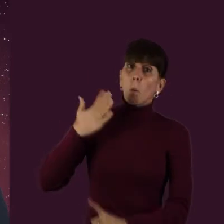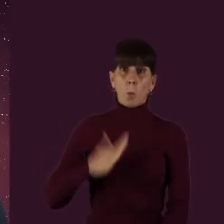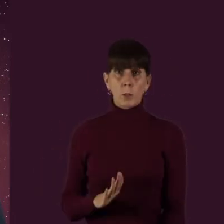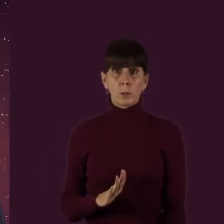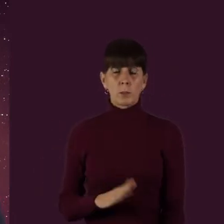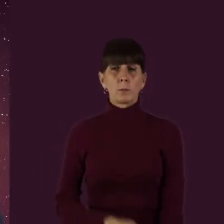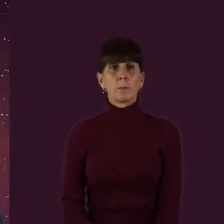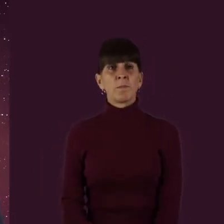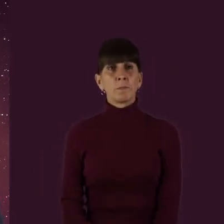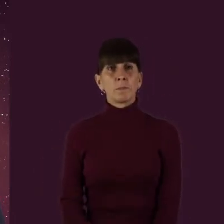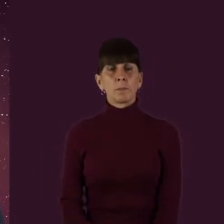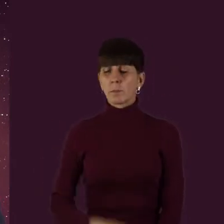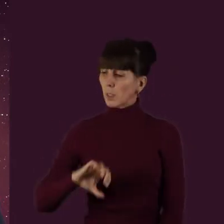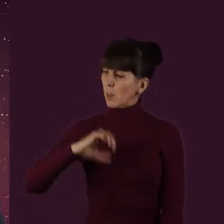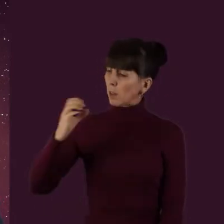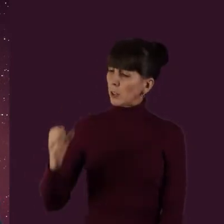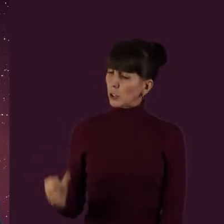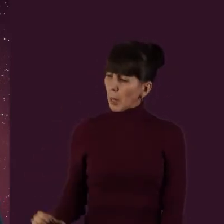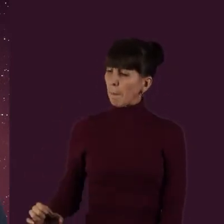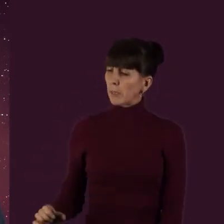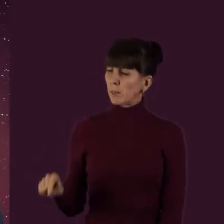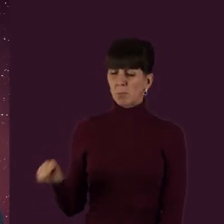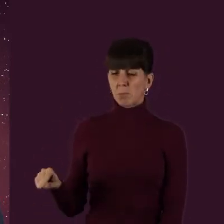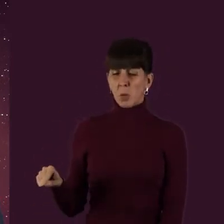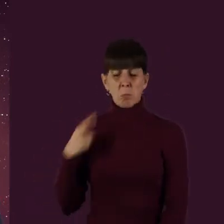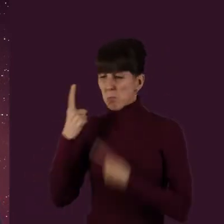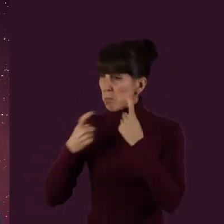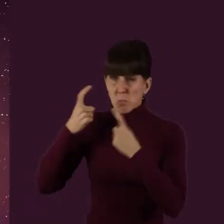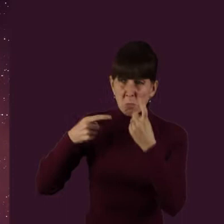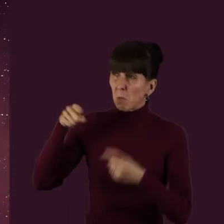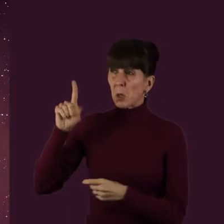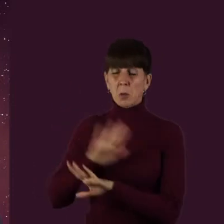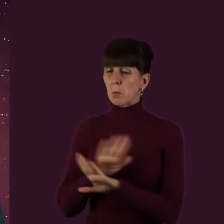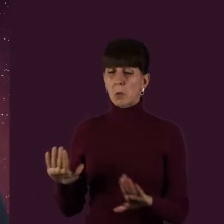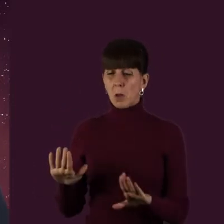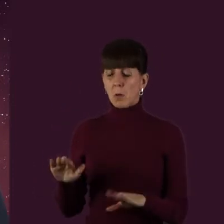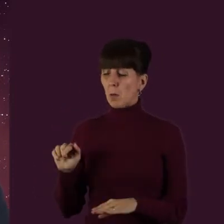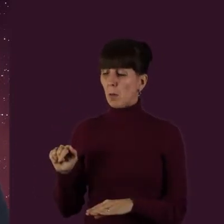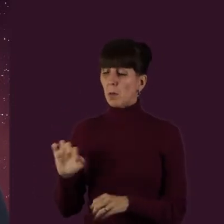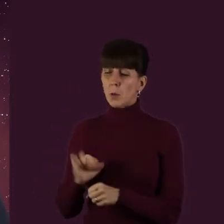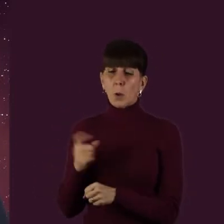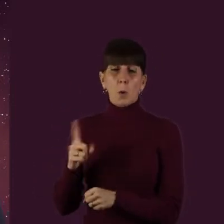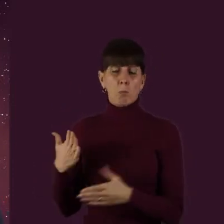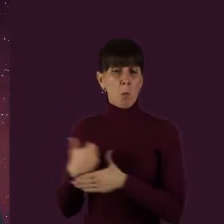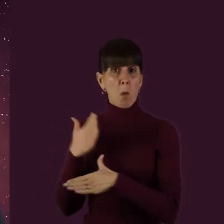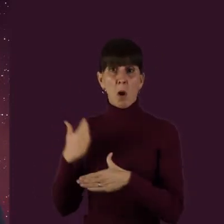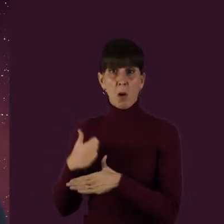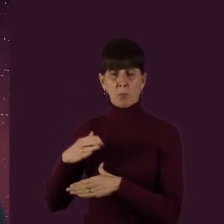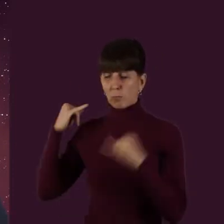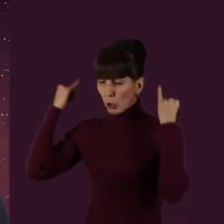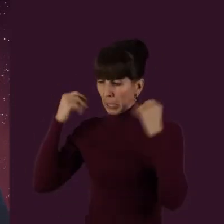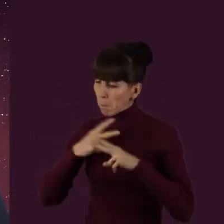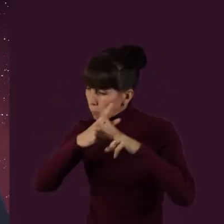You see, the shepherds weren't. They weren't looking for God that night. They were looking after their sheep. And then